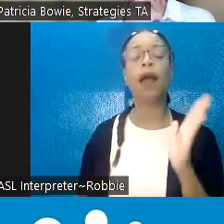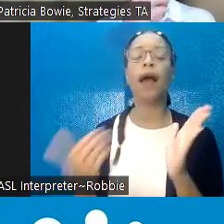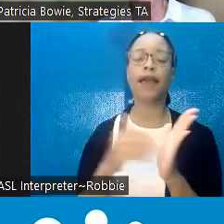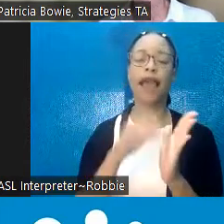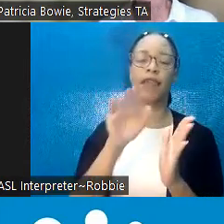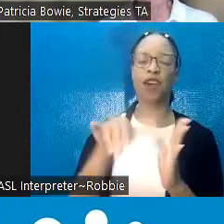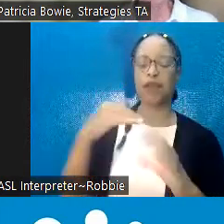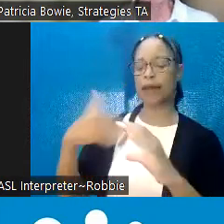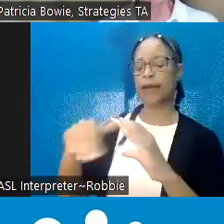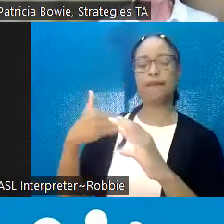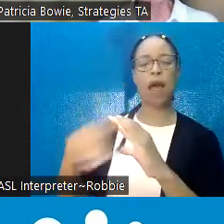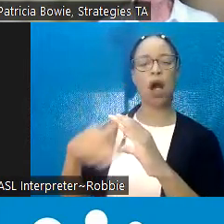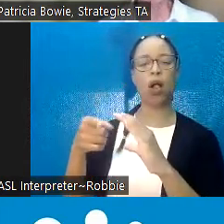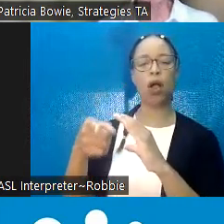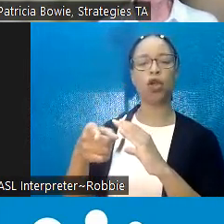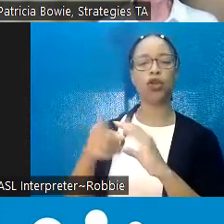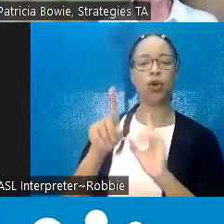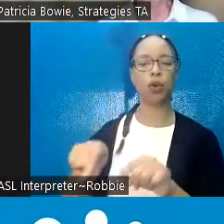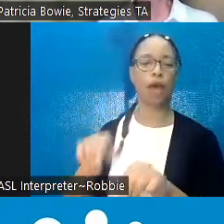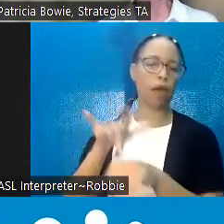email inbox that you can go to.